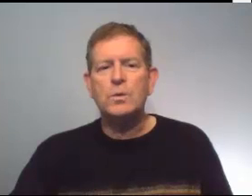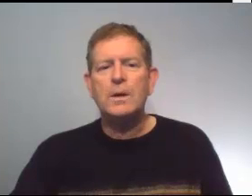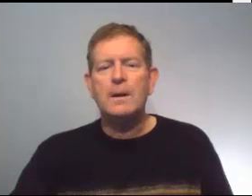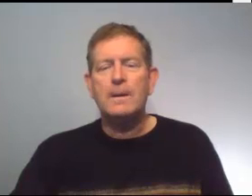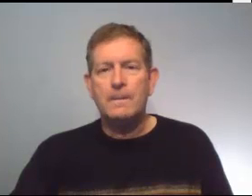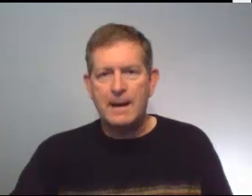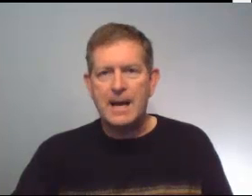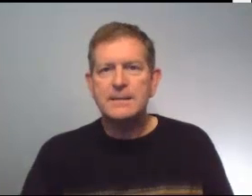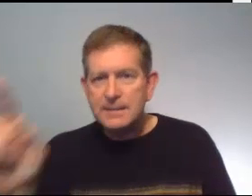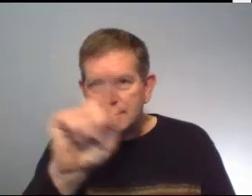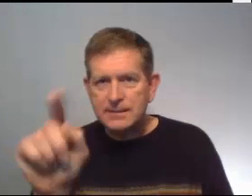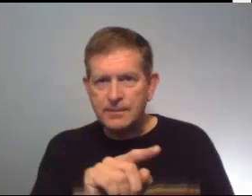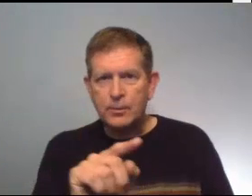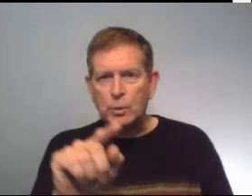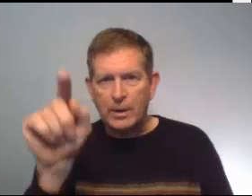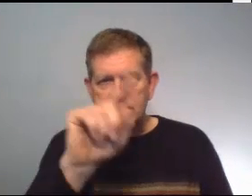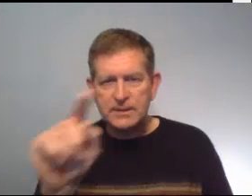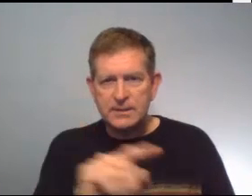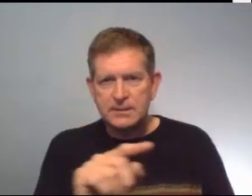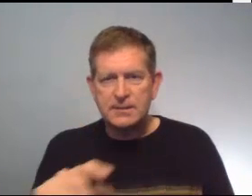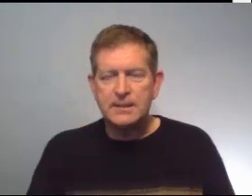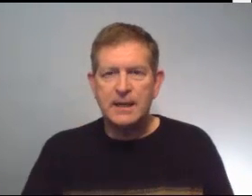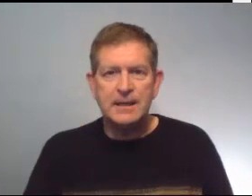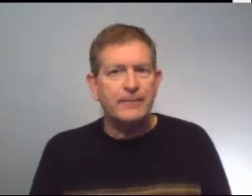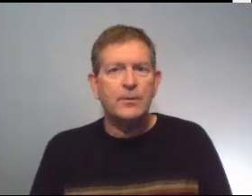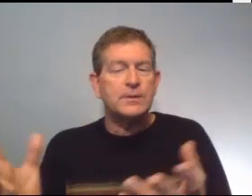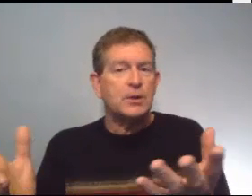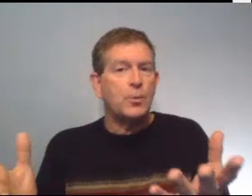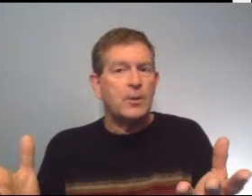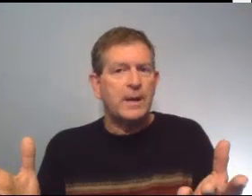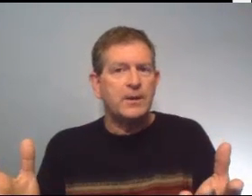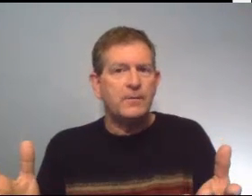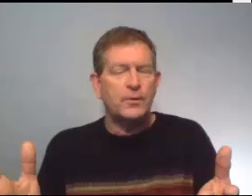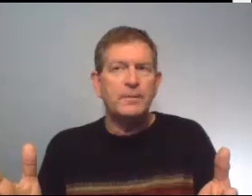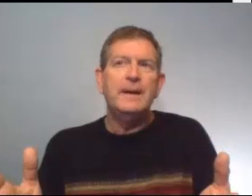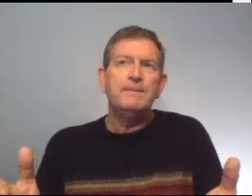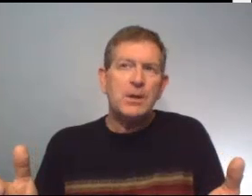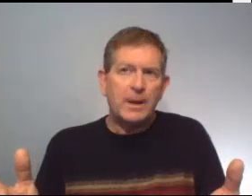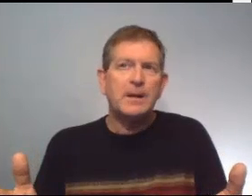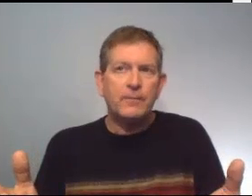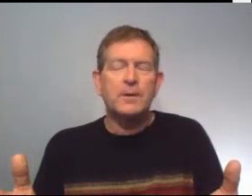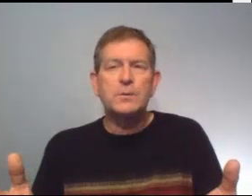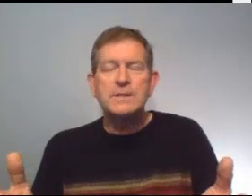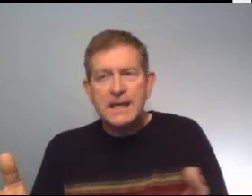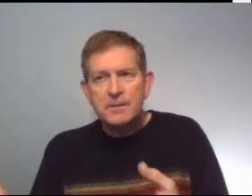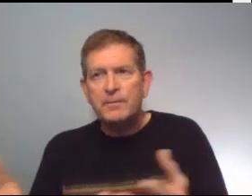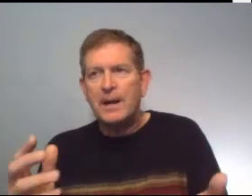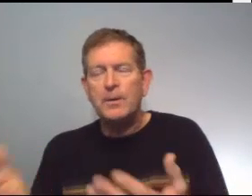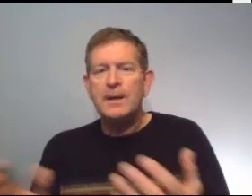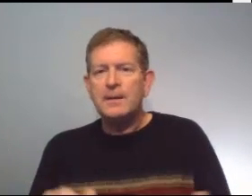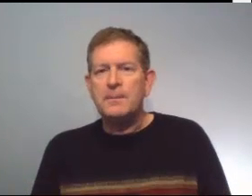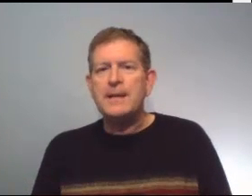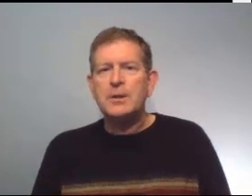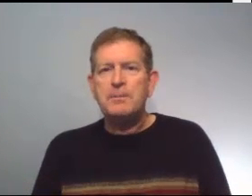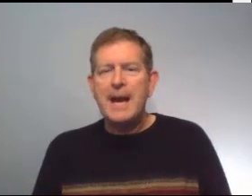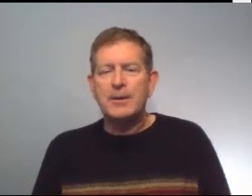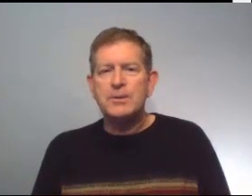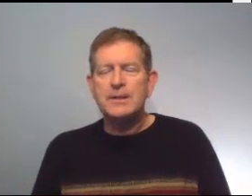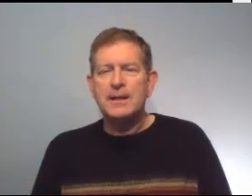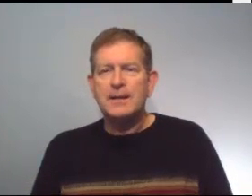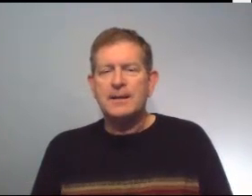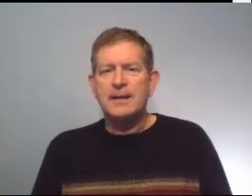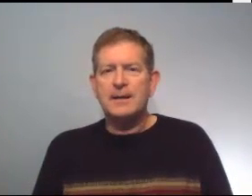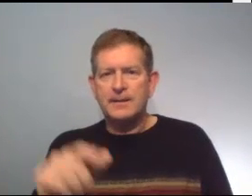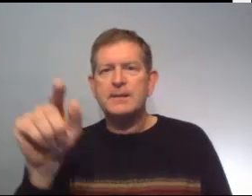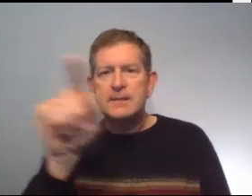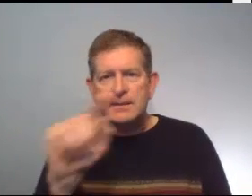Yeah, tú vas. Remember, tú always has a s at the end, even though it's an irregular verb. The irregular verbs will tend to follow the basic